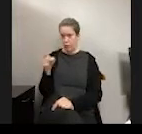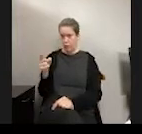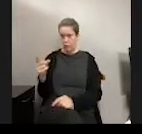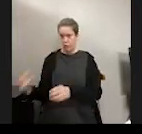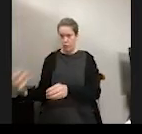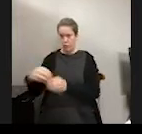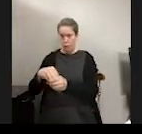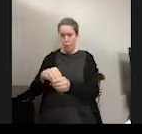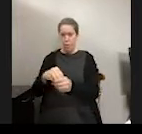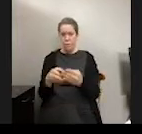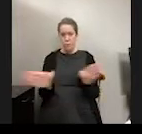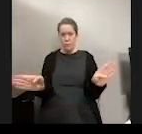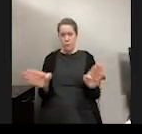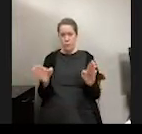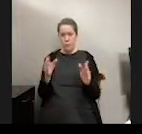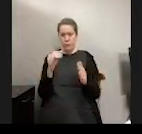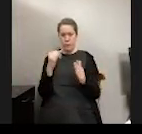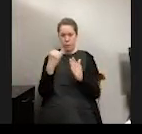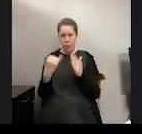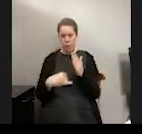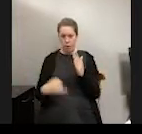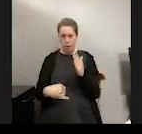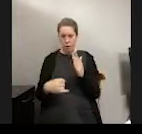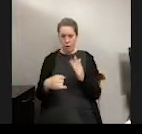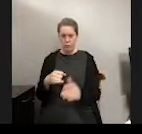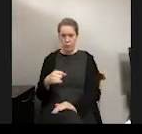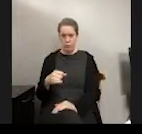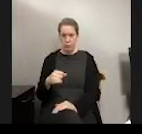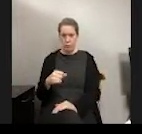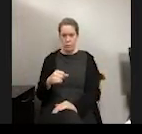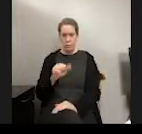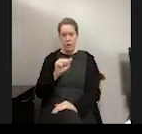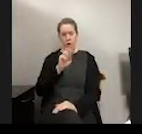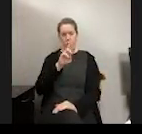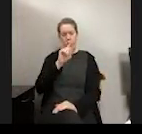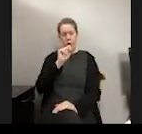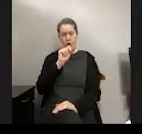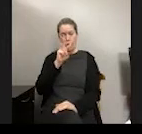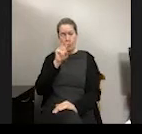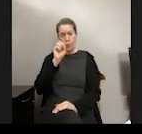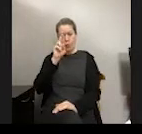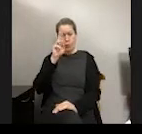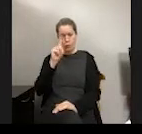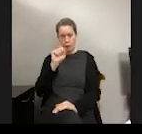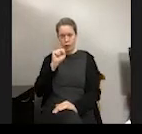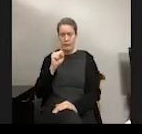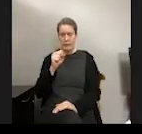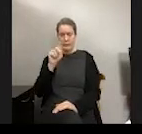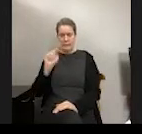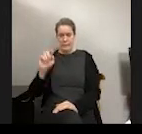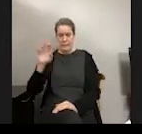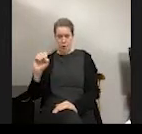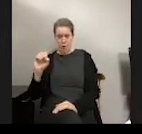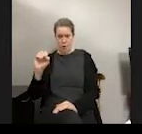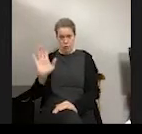public art or in the Artworks TO artist residency. Would you like to speak more towards your experience